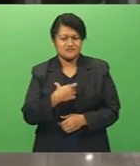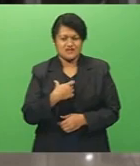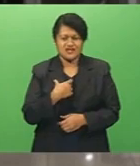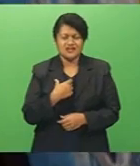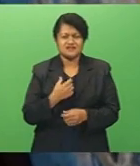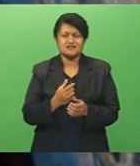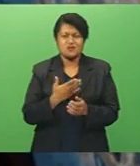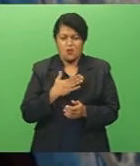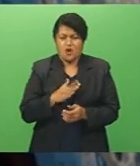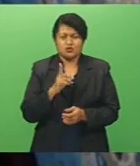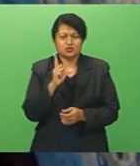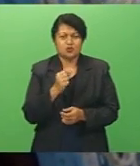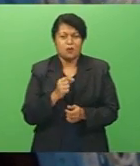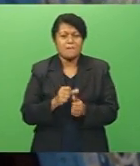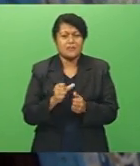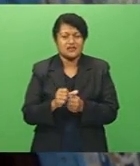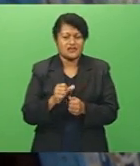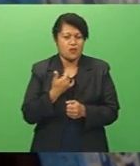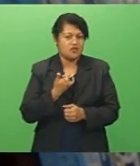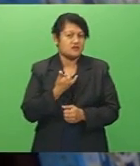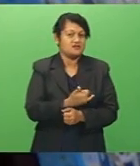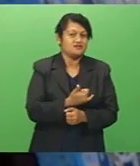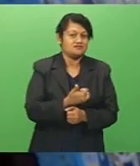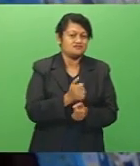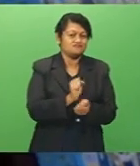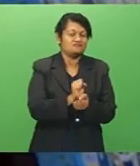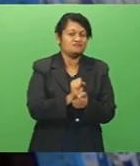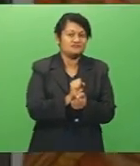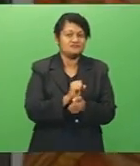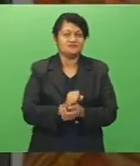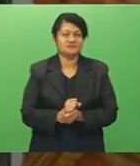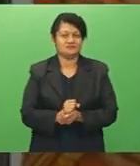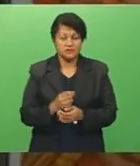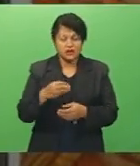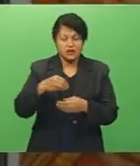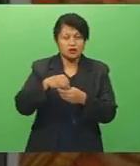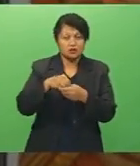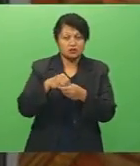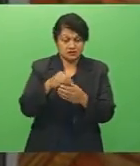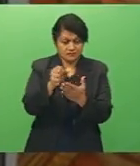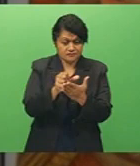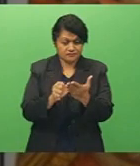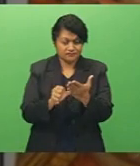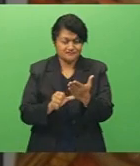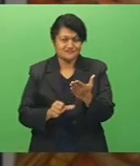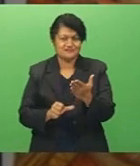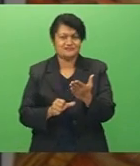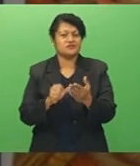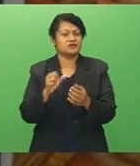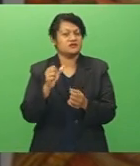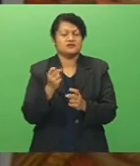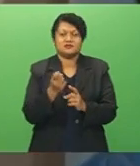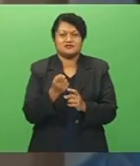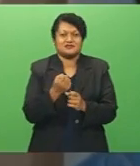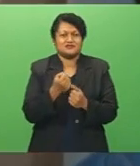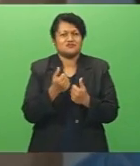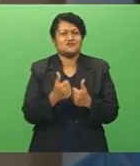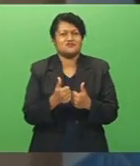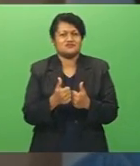us. Speaker of Parliament Ratu Epeline Latikau says the inclusion of art in the rehabilitation of inmates in correction centers is a